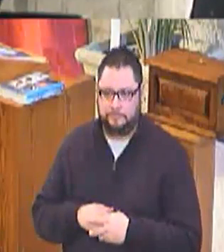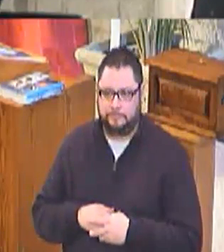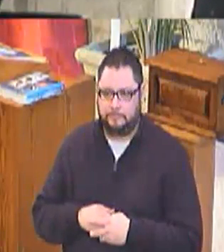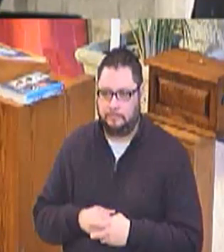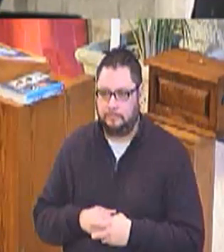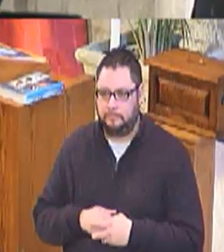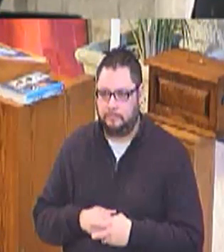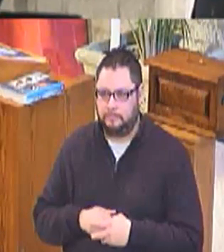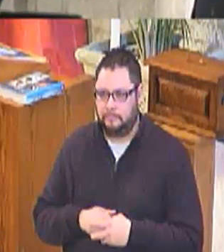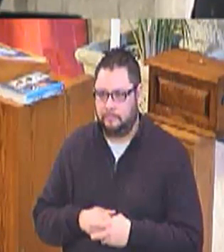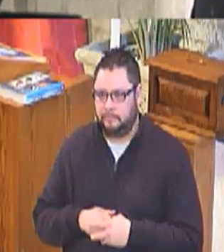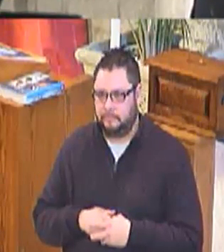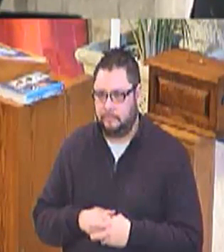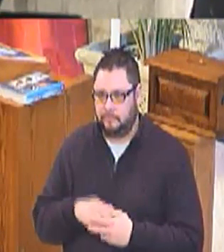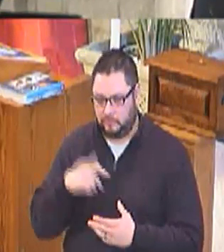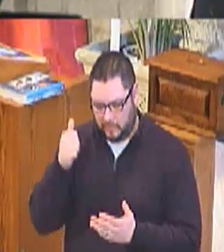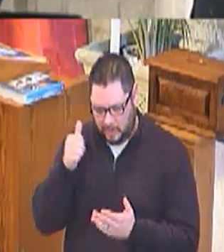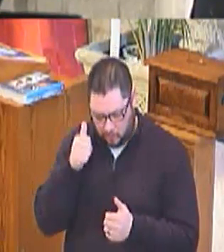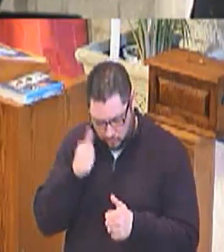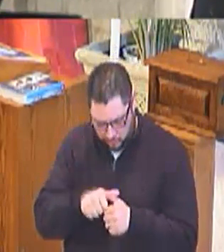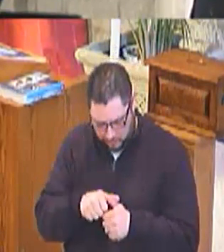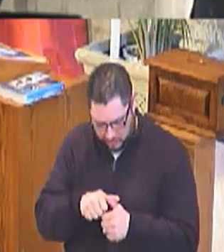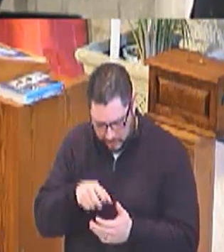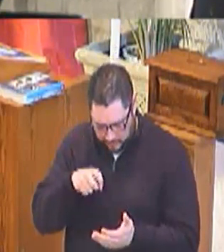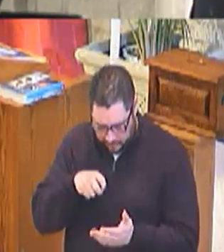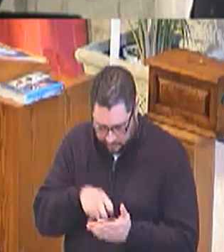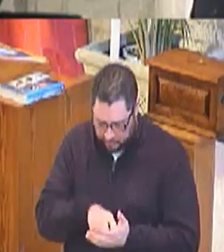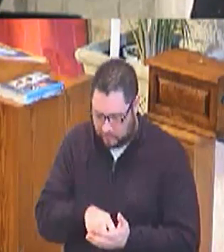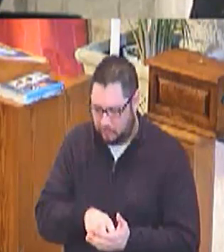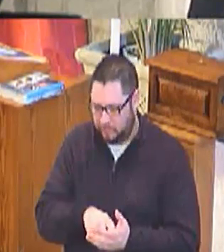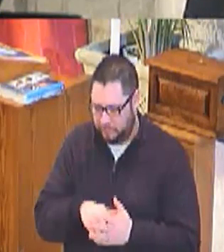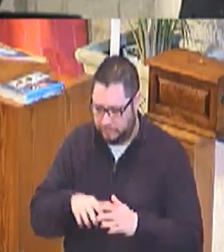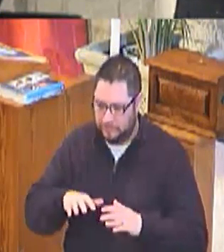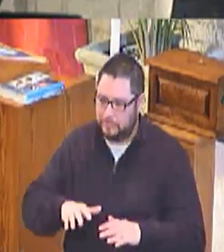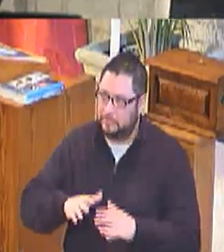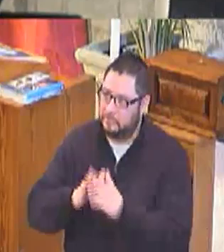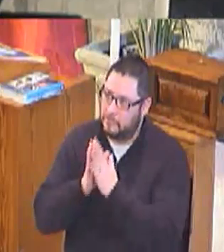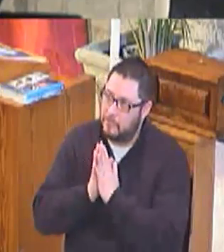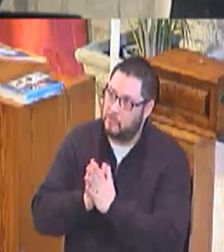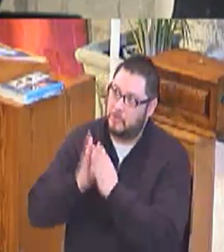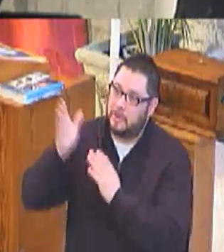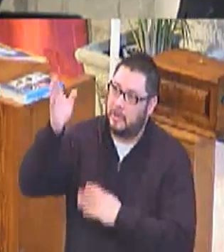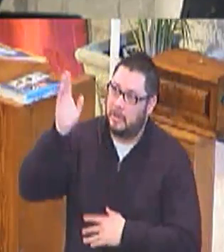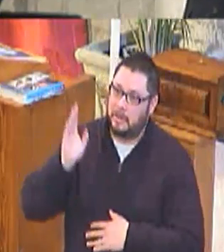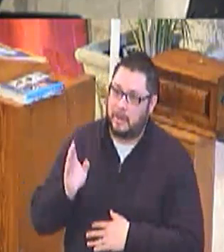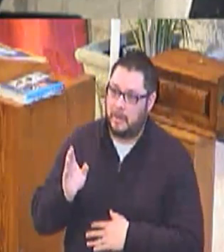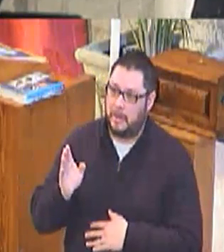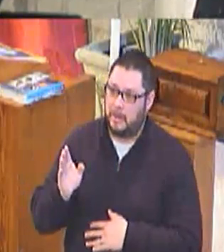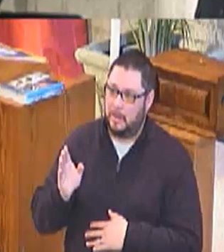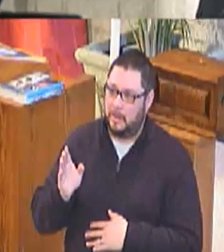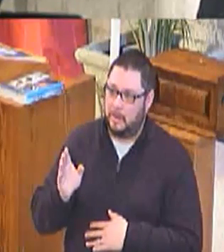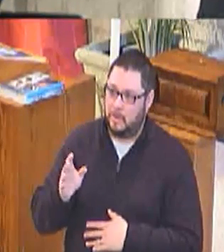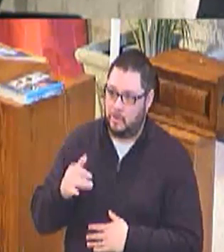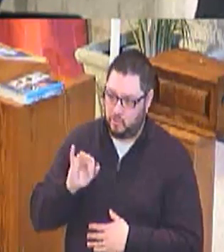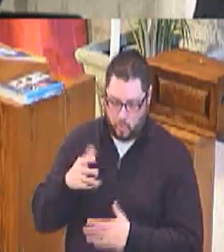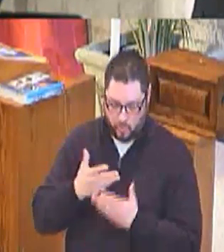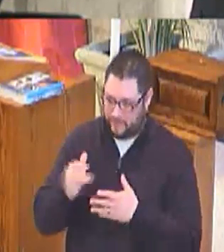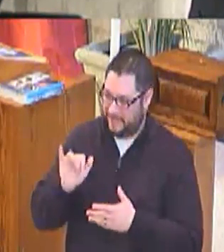I remember getting on my hands and knees and praying to God to remove